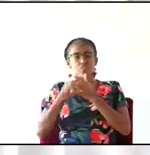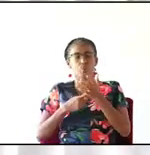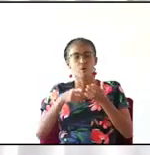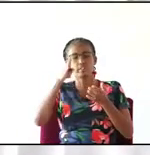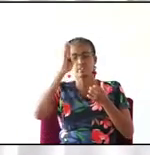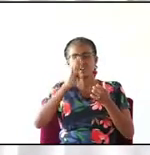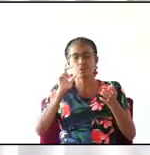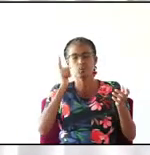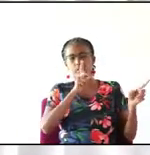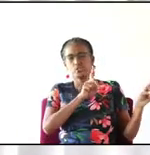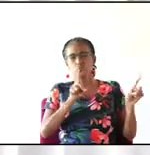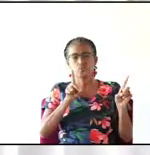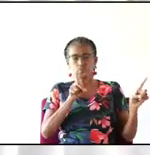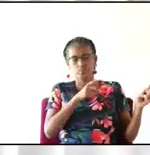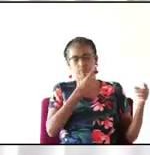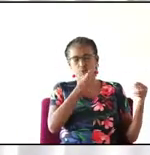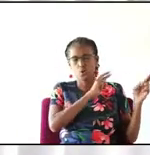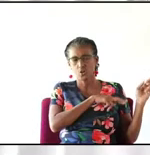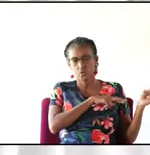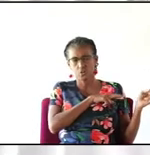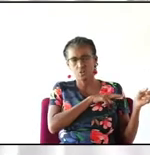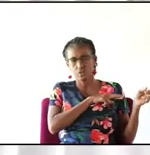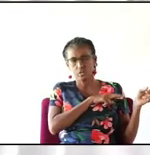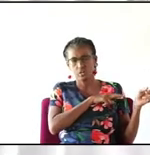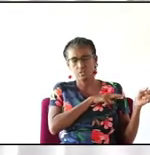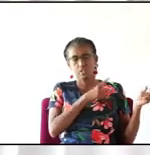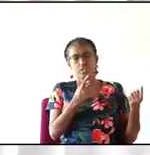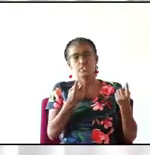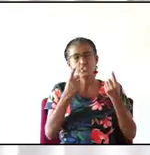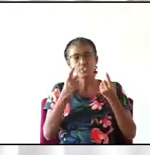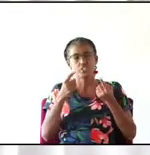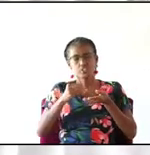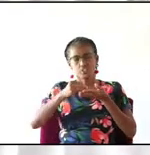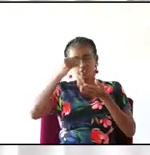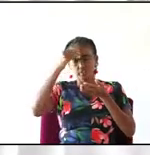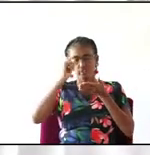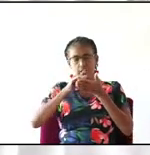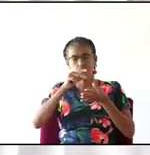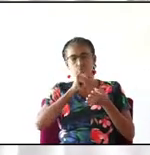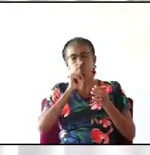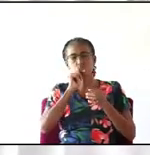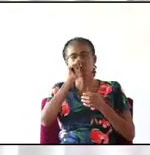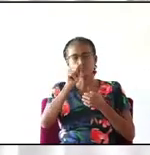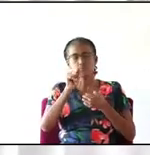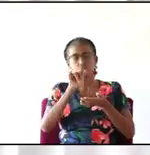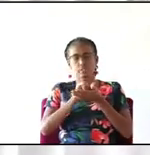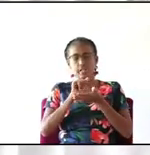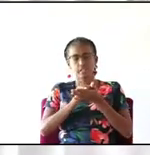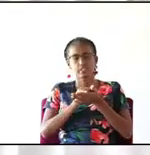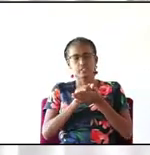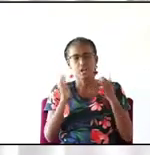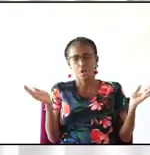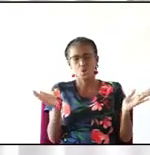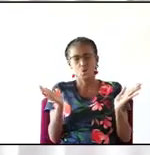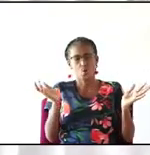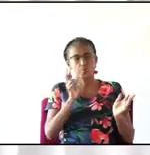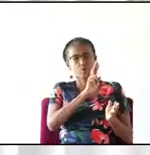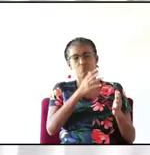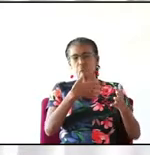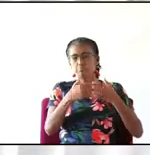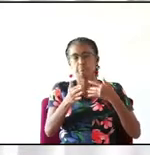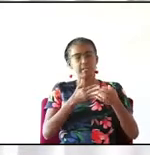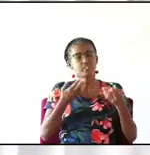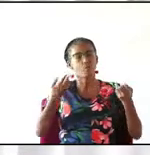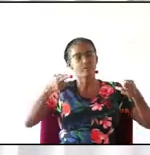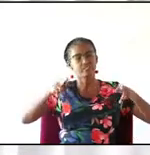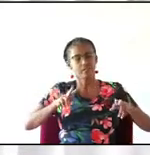him. And I really cling on to that truth. And it allowed me to, no matter what I was